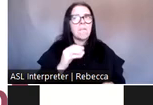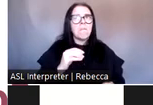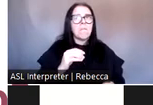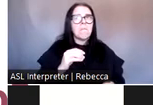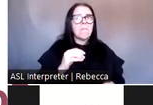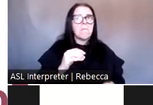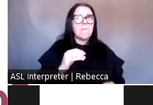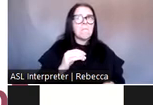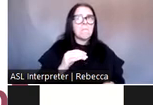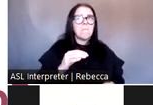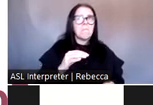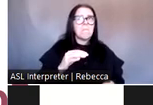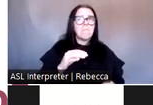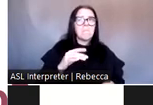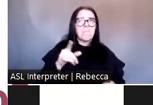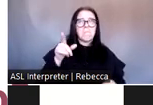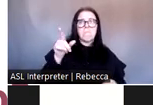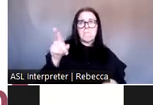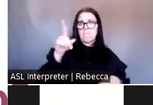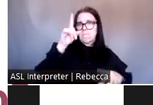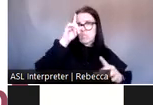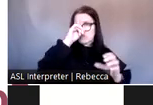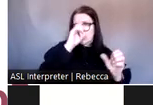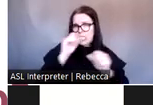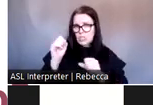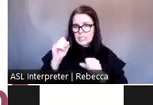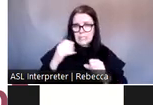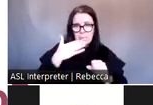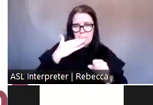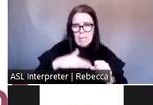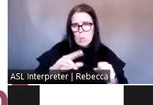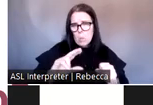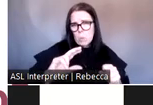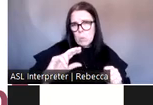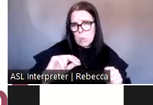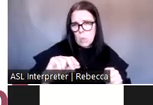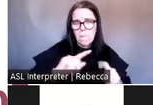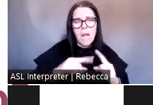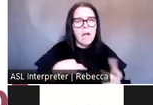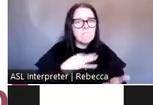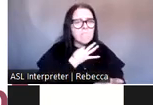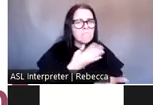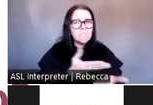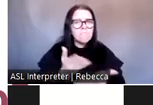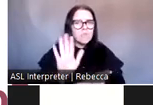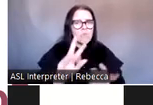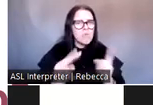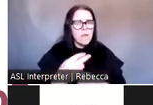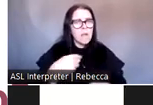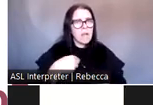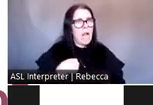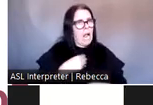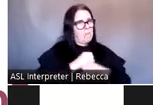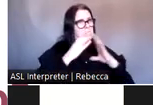micro-credential strategy is a bad one. But I would like to know, you know, what are your thoughts? I have some thoughts about how we might be able to